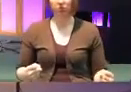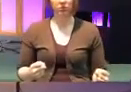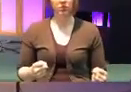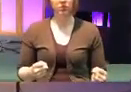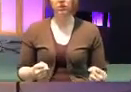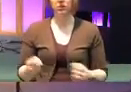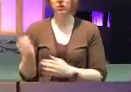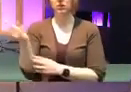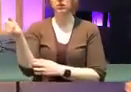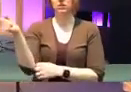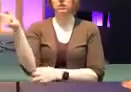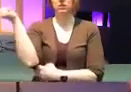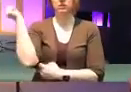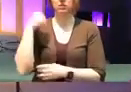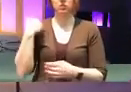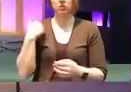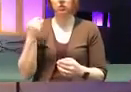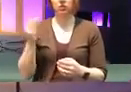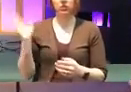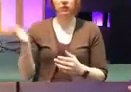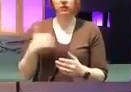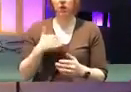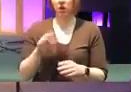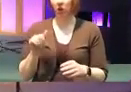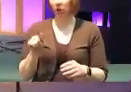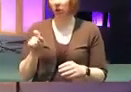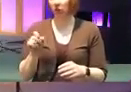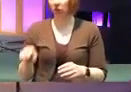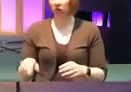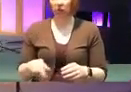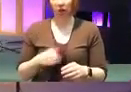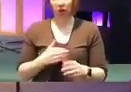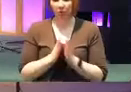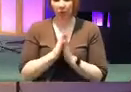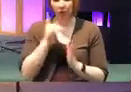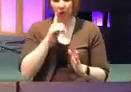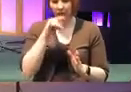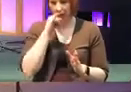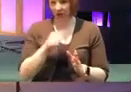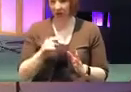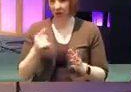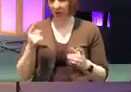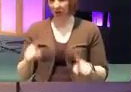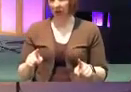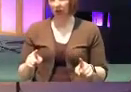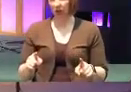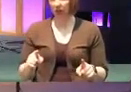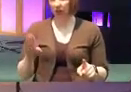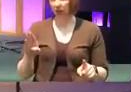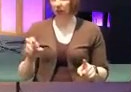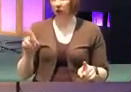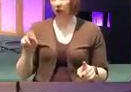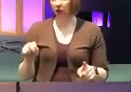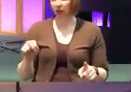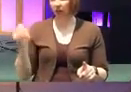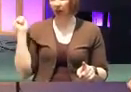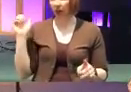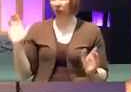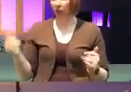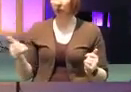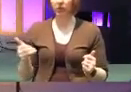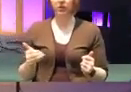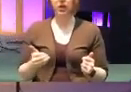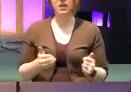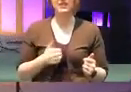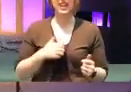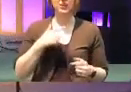in our youth service, we'd have altar time, and I'd be praying for kids. And all of a sudden, Brian, just in the back of the room, was just